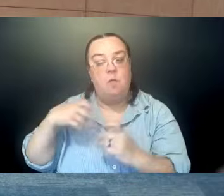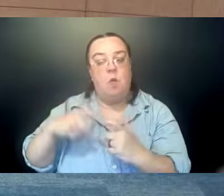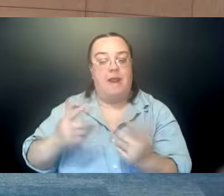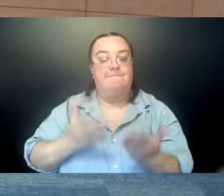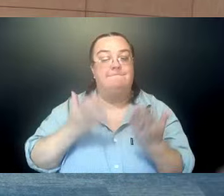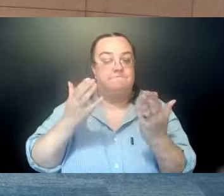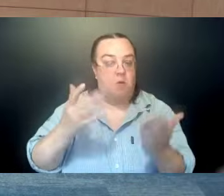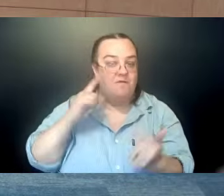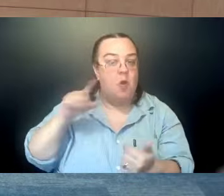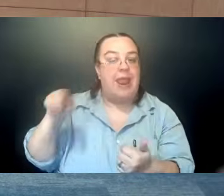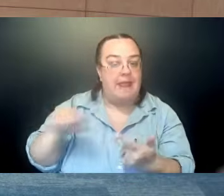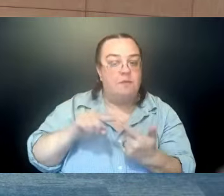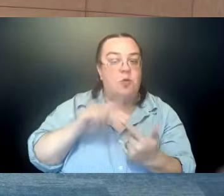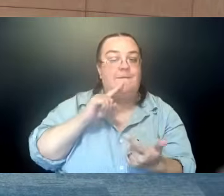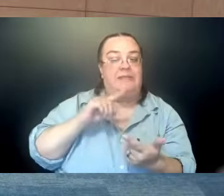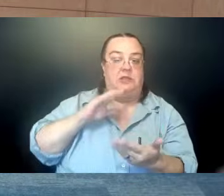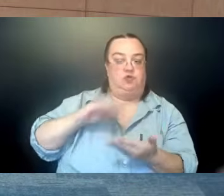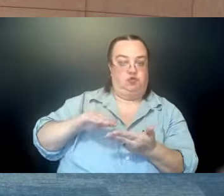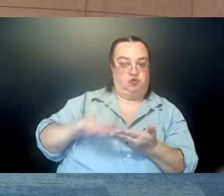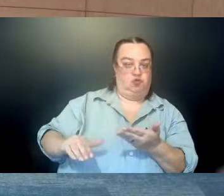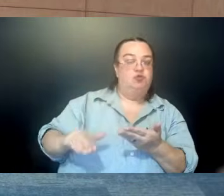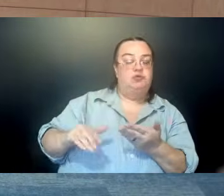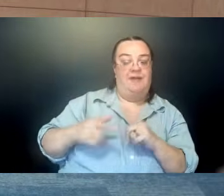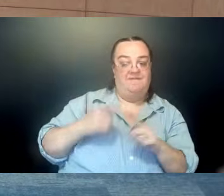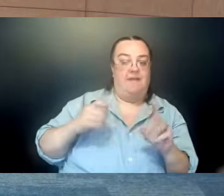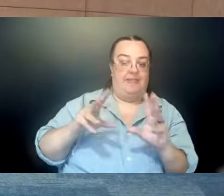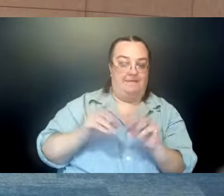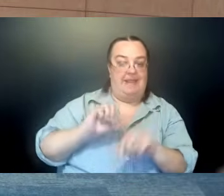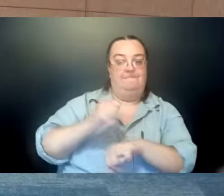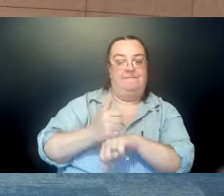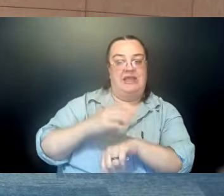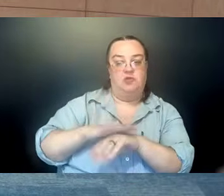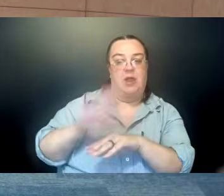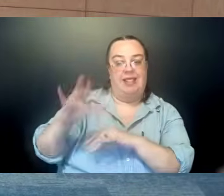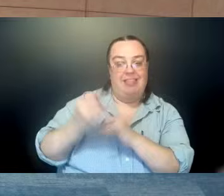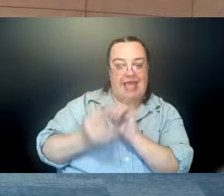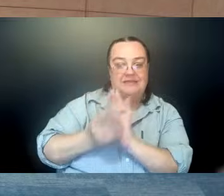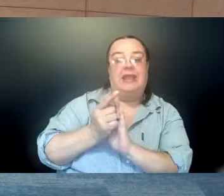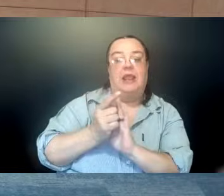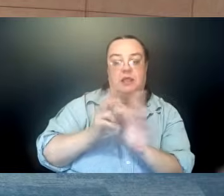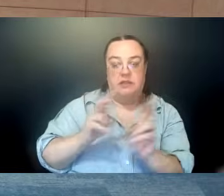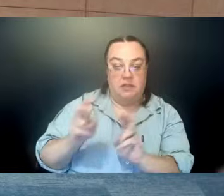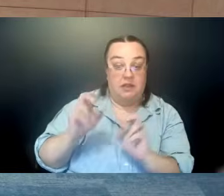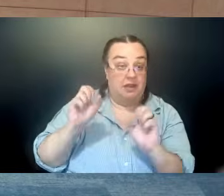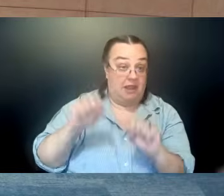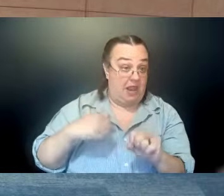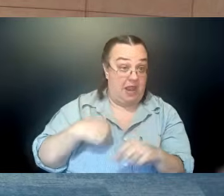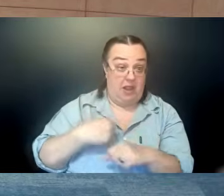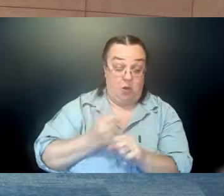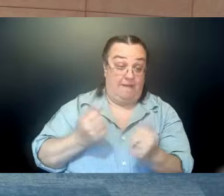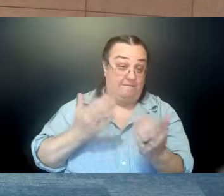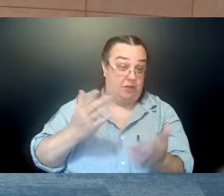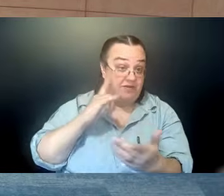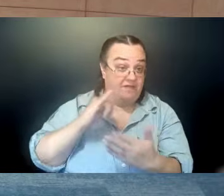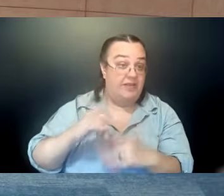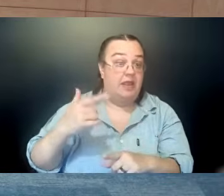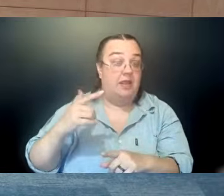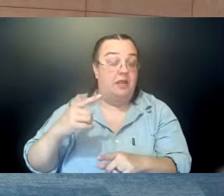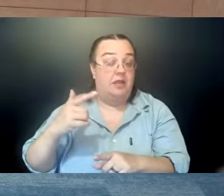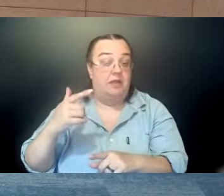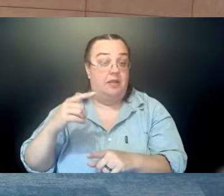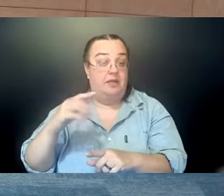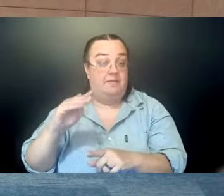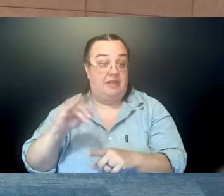for him to be excused from the meeting based on it was the last minute. So can I do the motion for that? Can we do it after resident